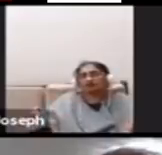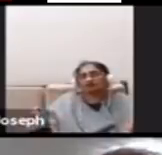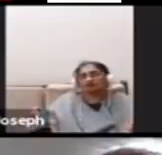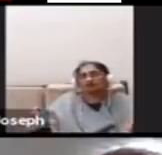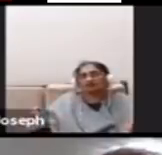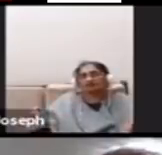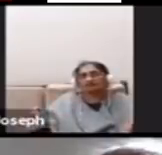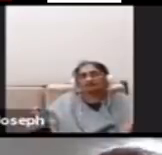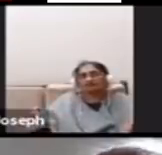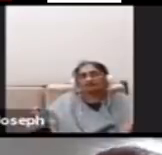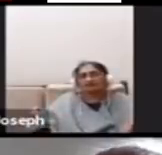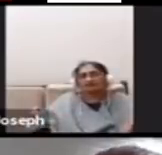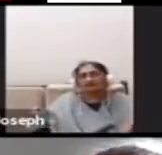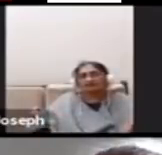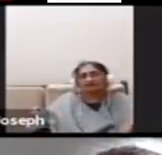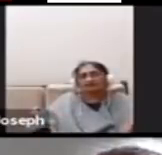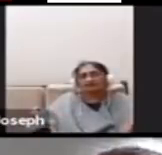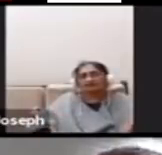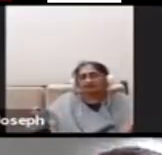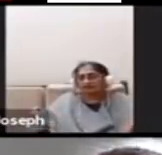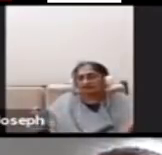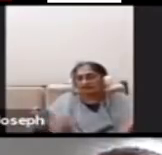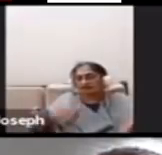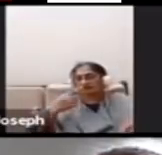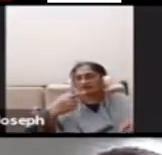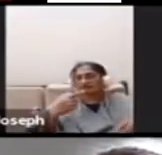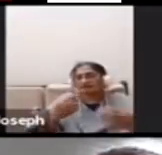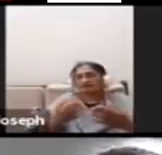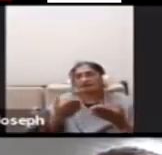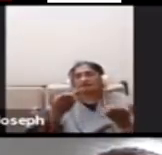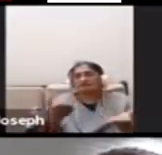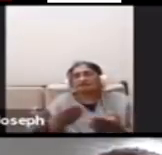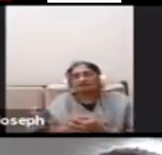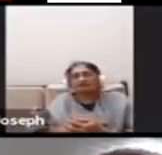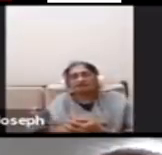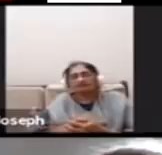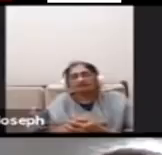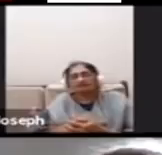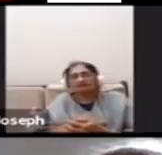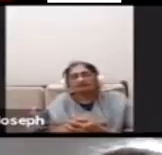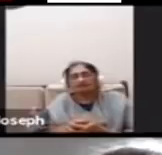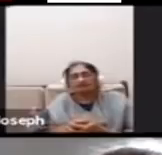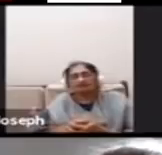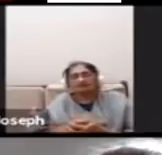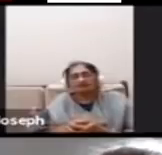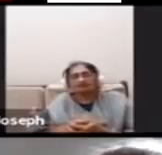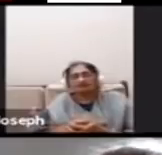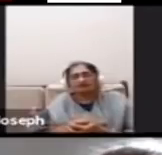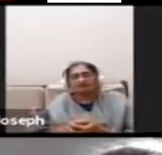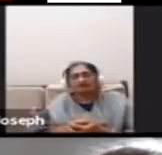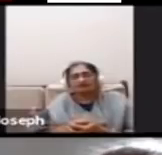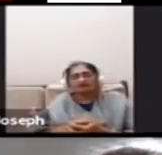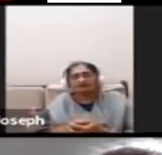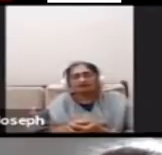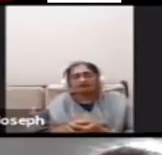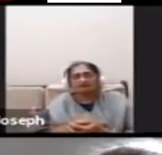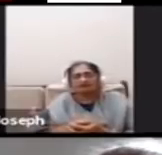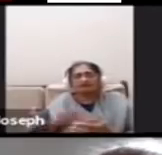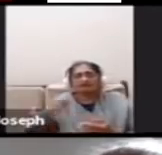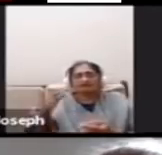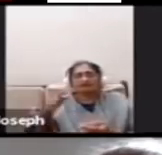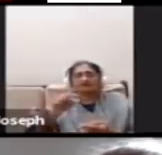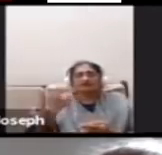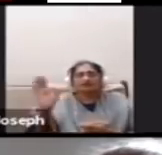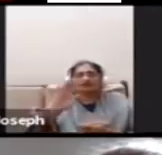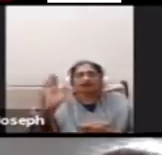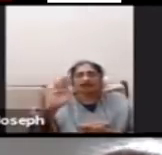a suggestion or should we all just say? I was on earlier. Can you unblock my video? We can all just say a group hi. Okay,